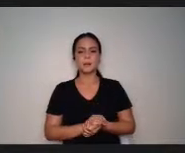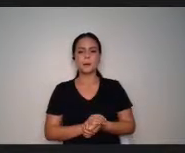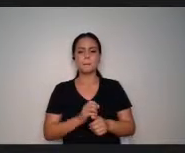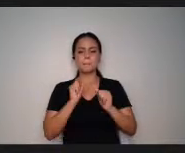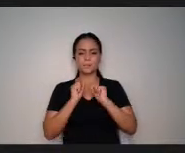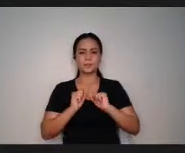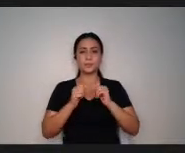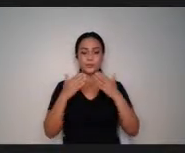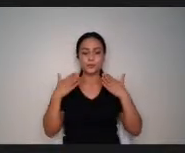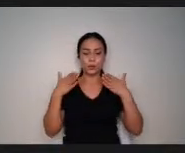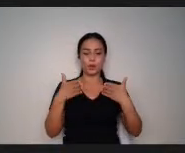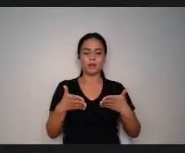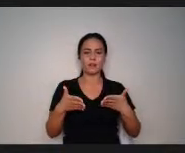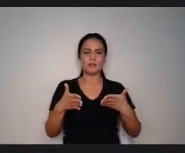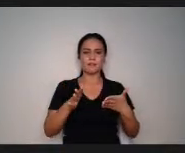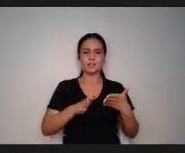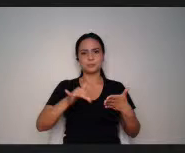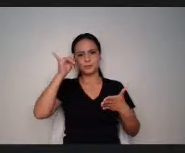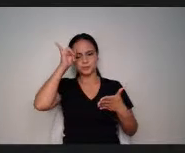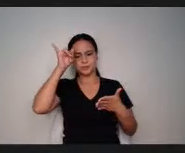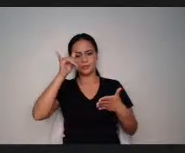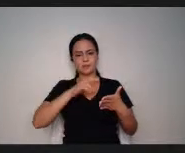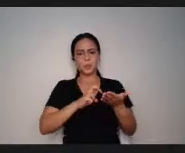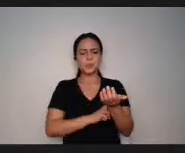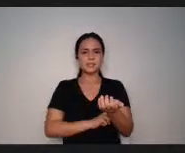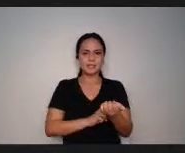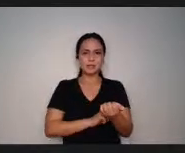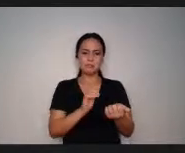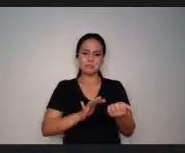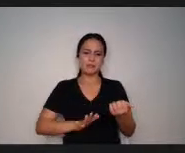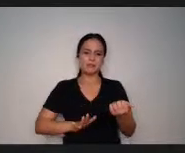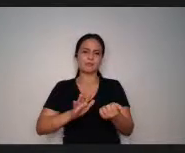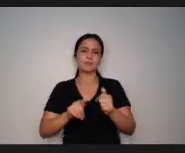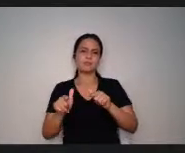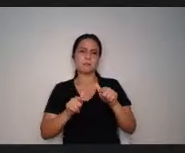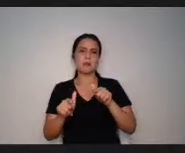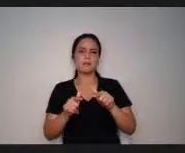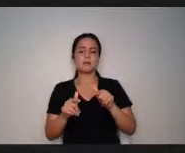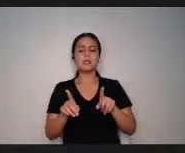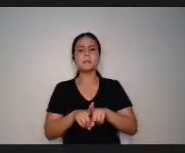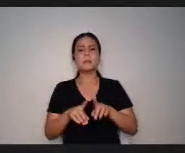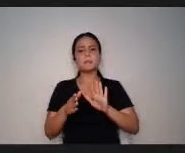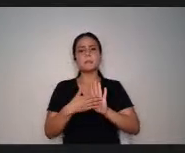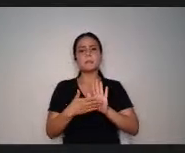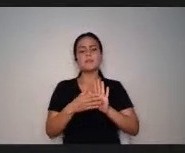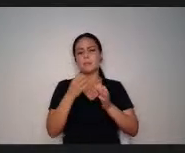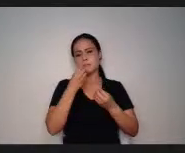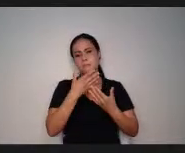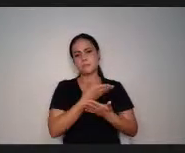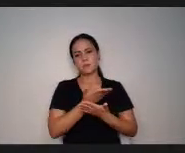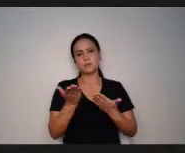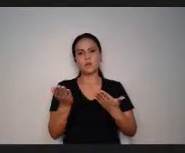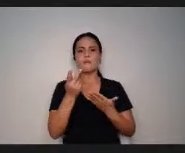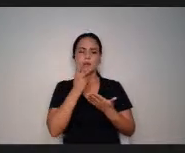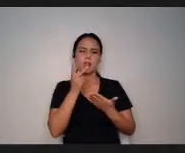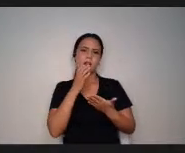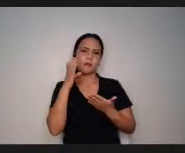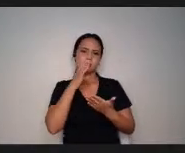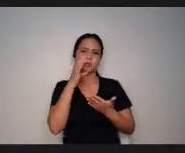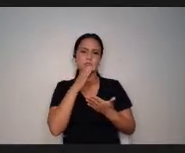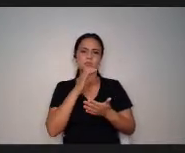preventing work stress and promoting healthy work? And I'm going to cover these briefly. We have a